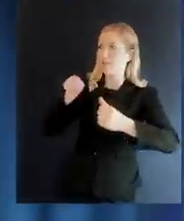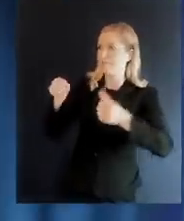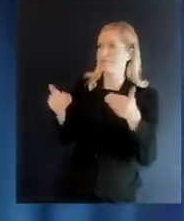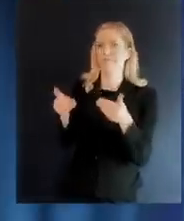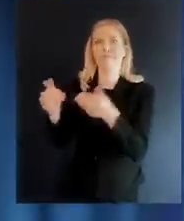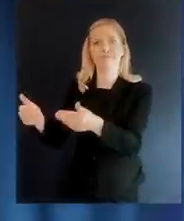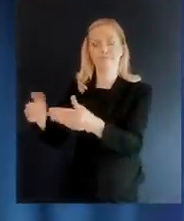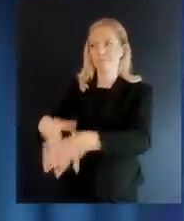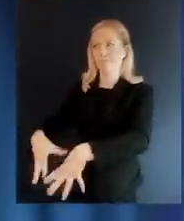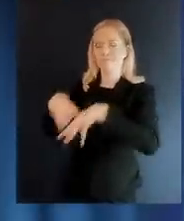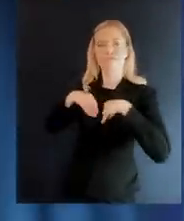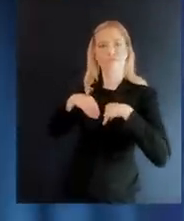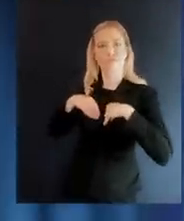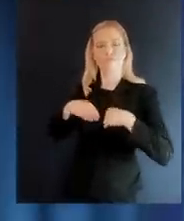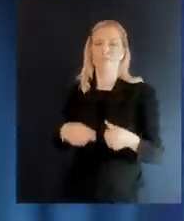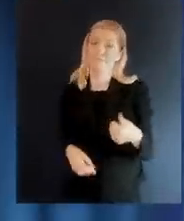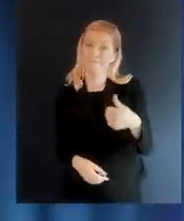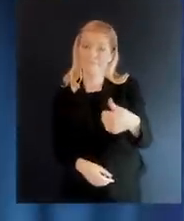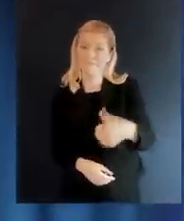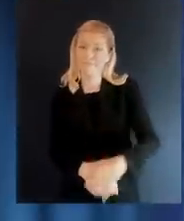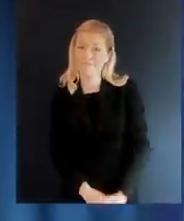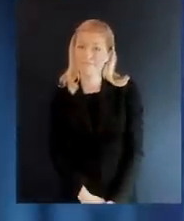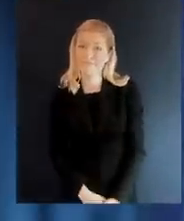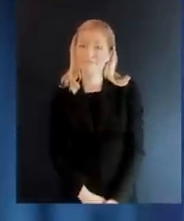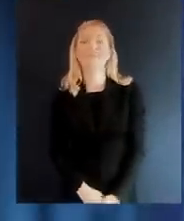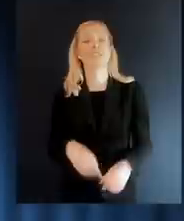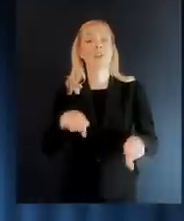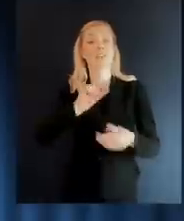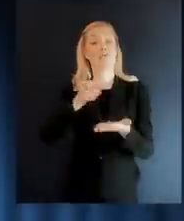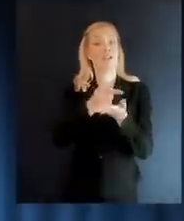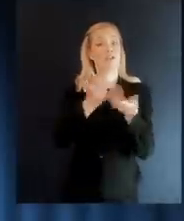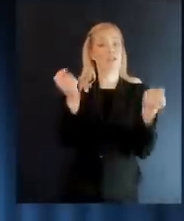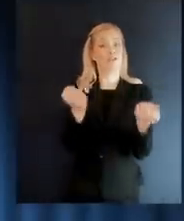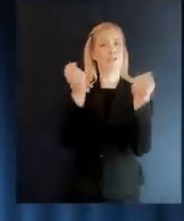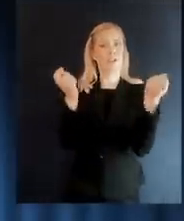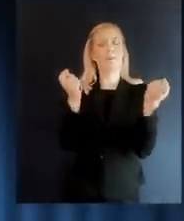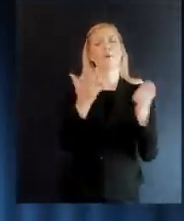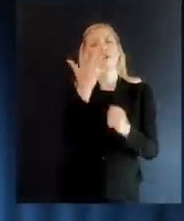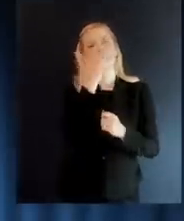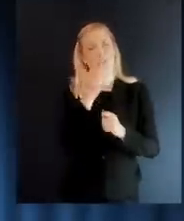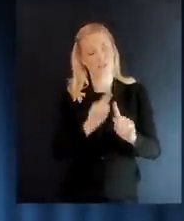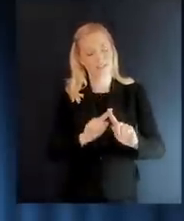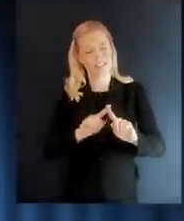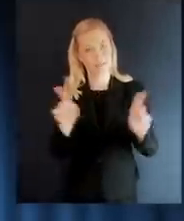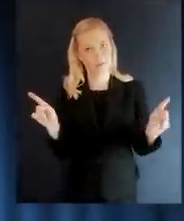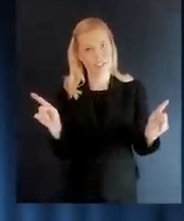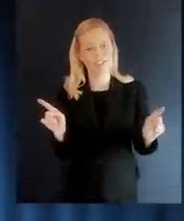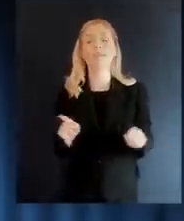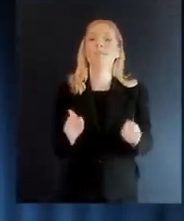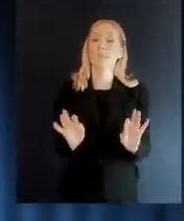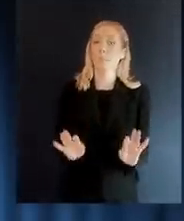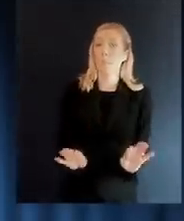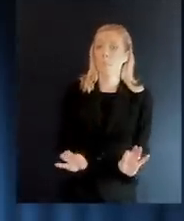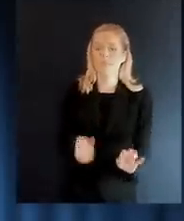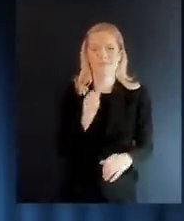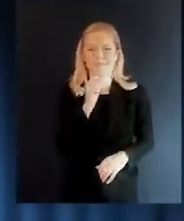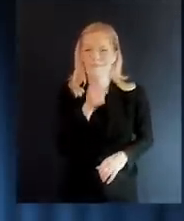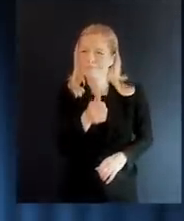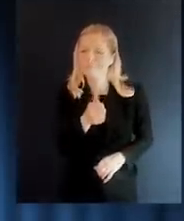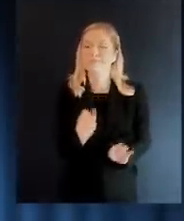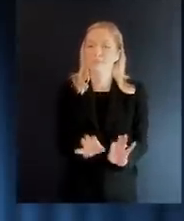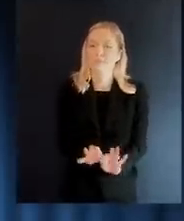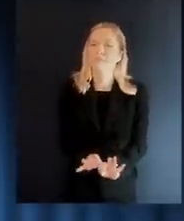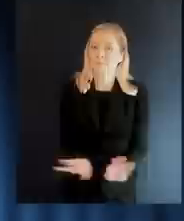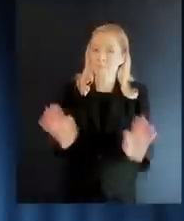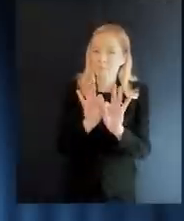different than we planned, it is no less important. Students, parents, and family members,